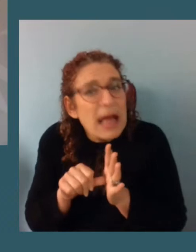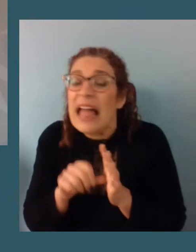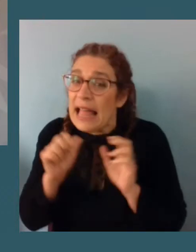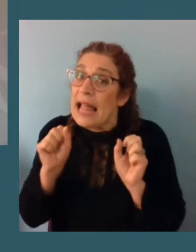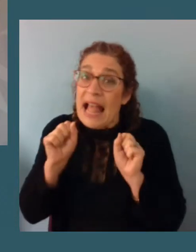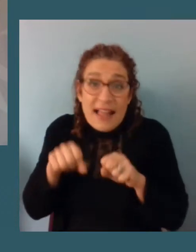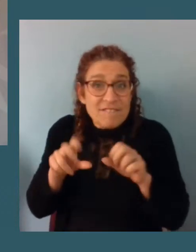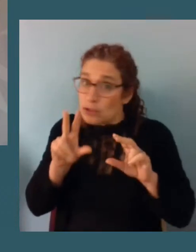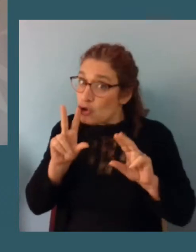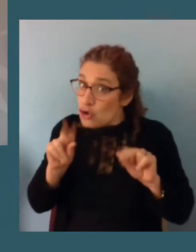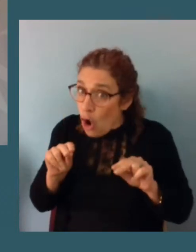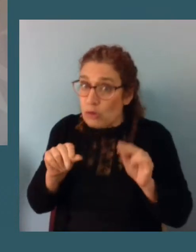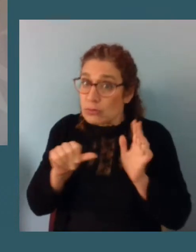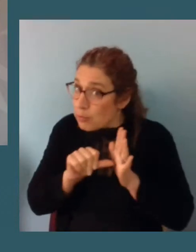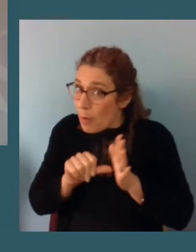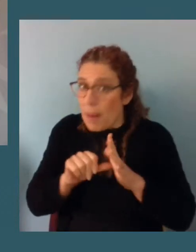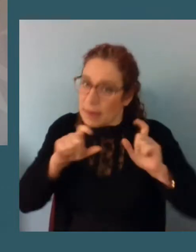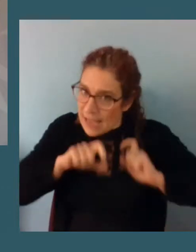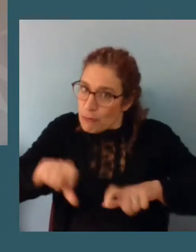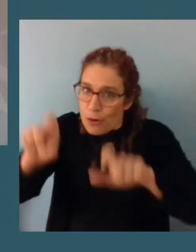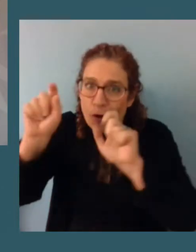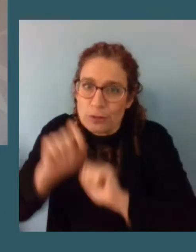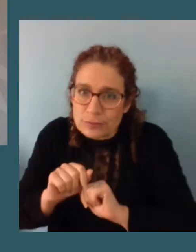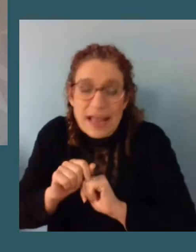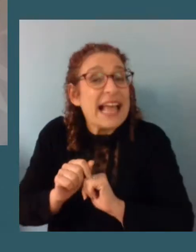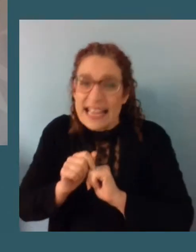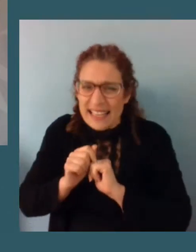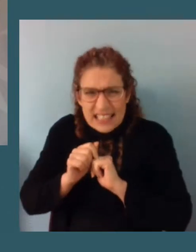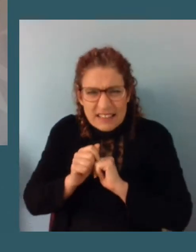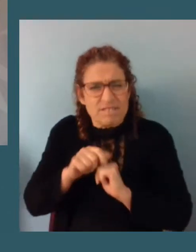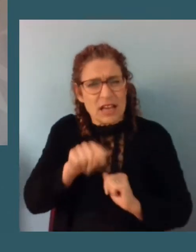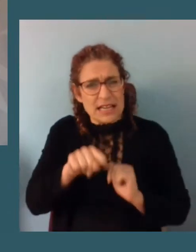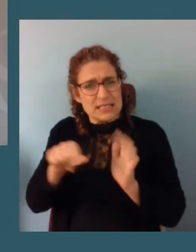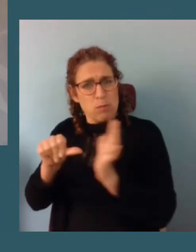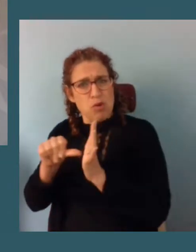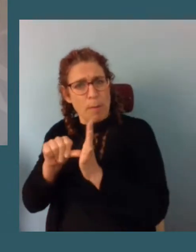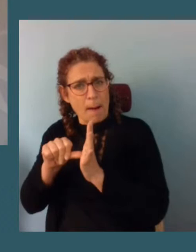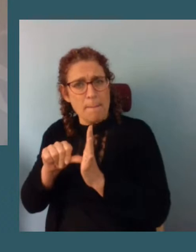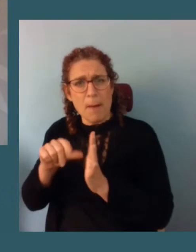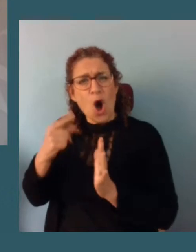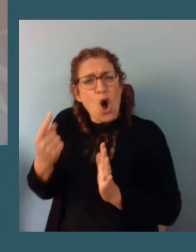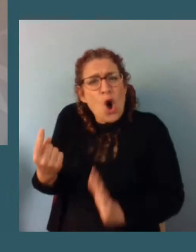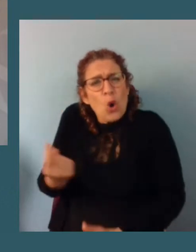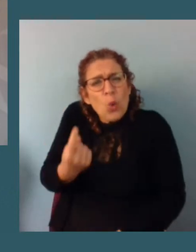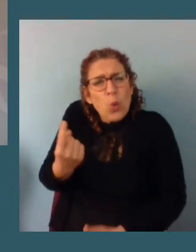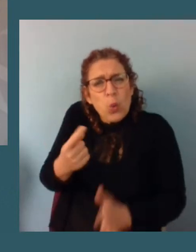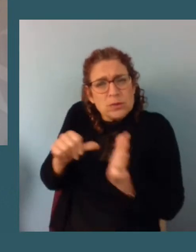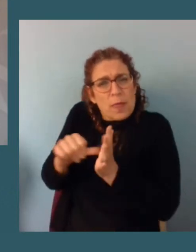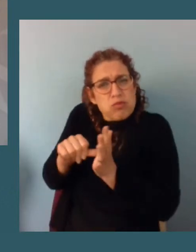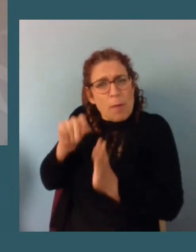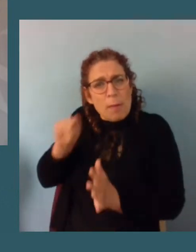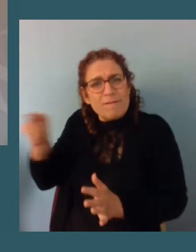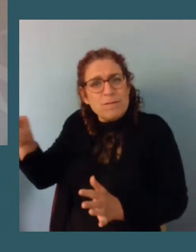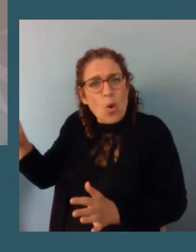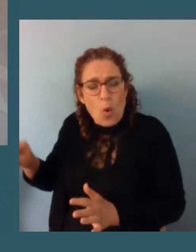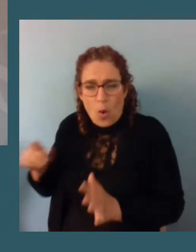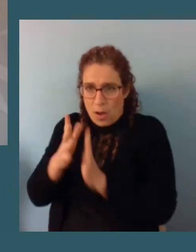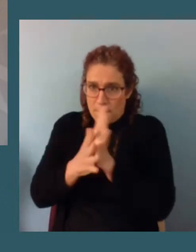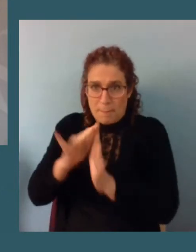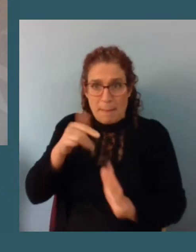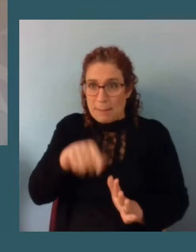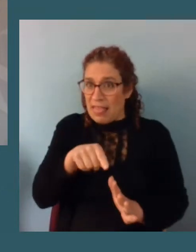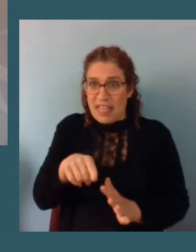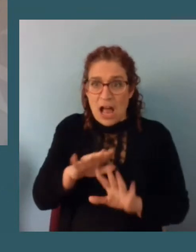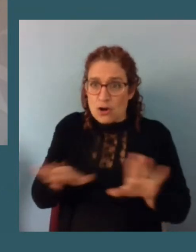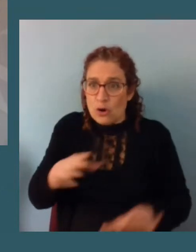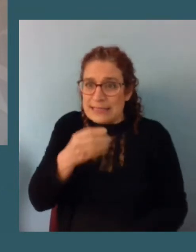But I think it's when that kind of vigilance becomes so restrictive that they're not eating anything or they're not